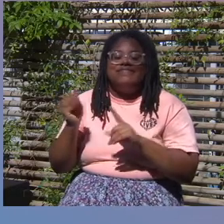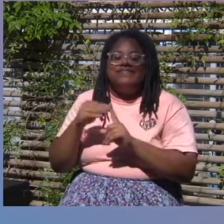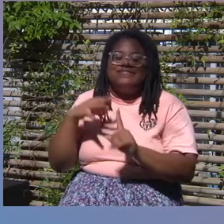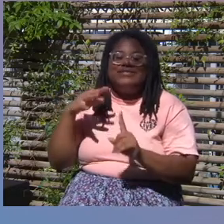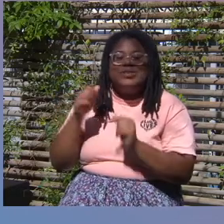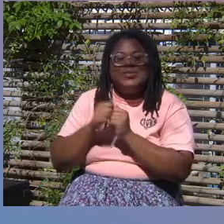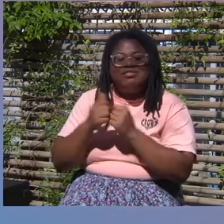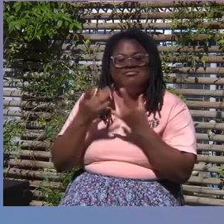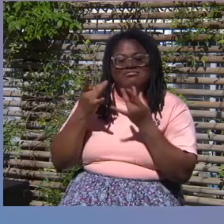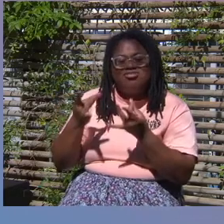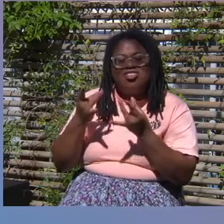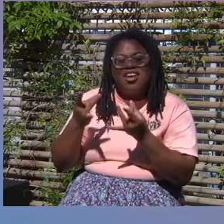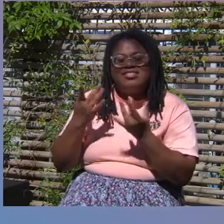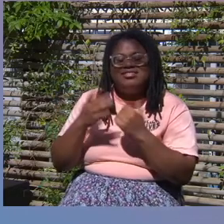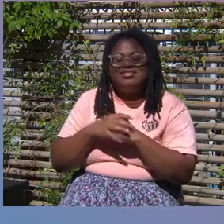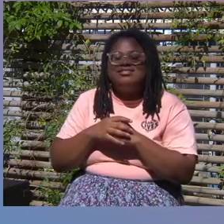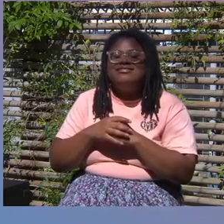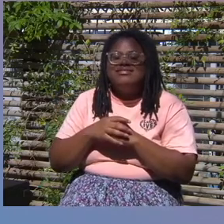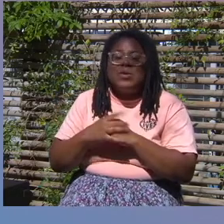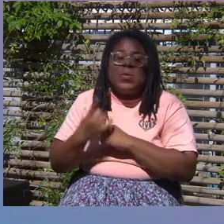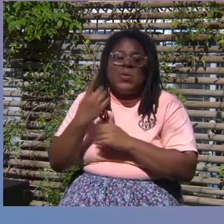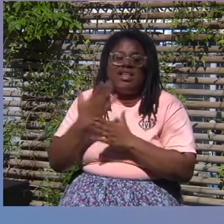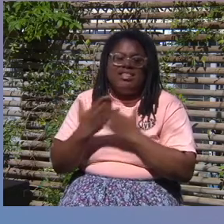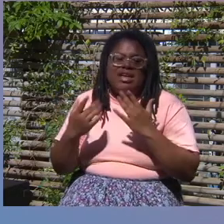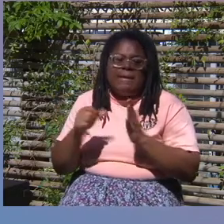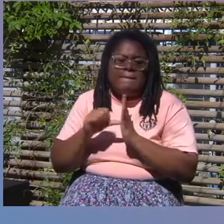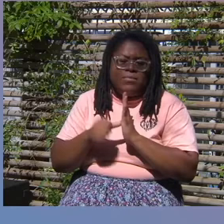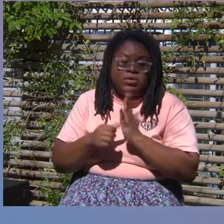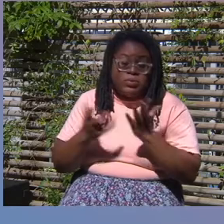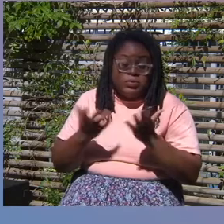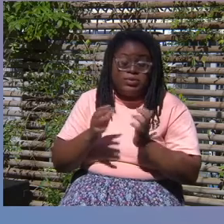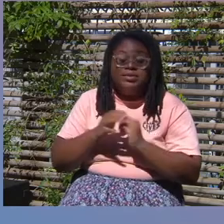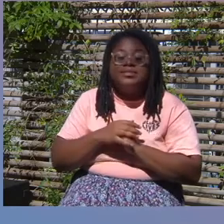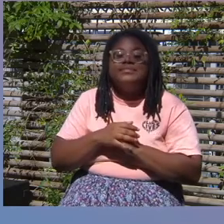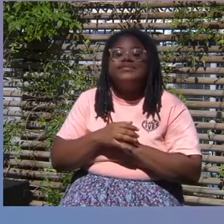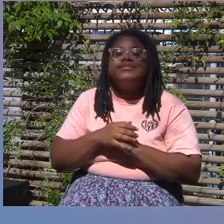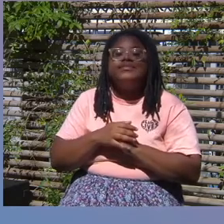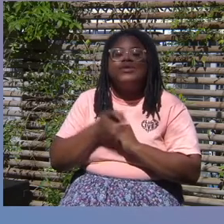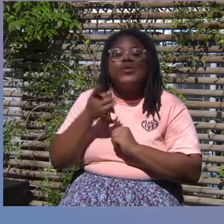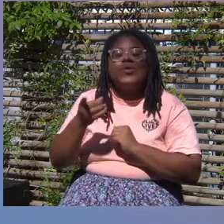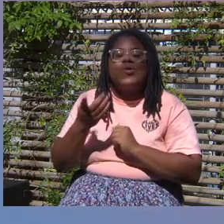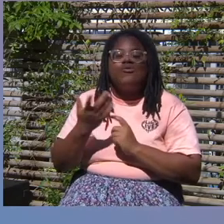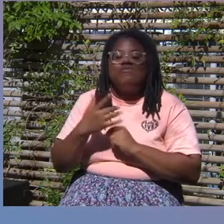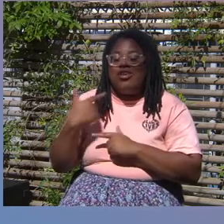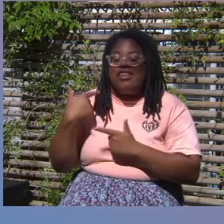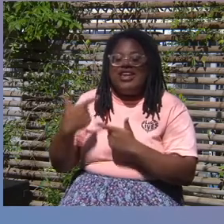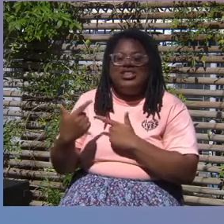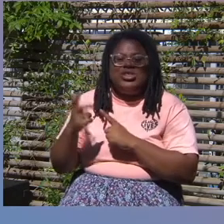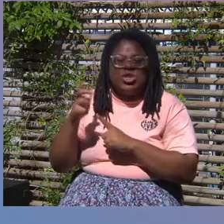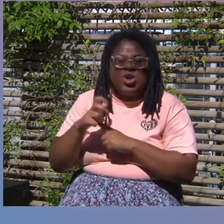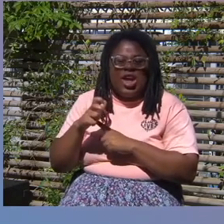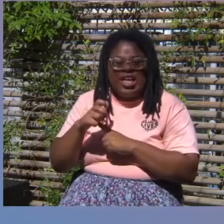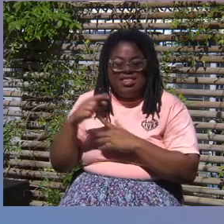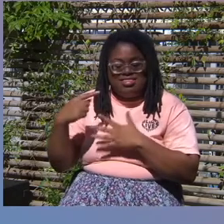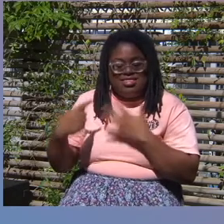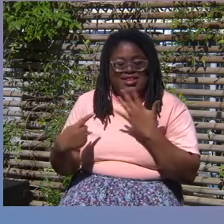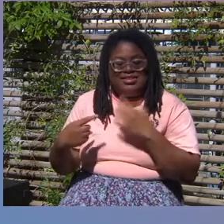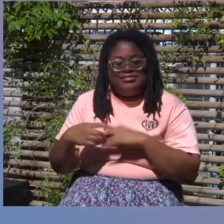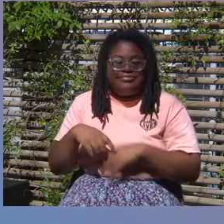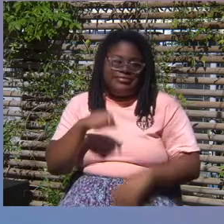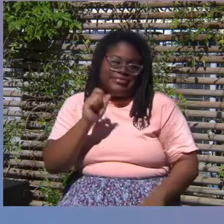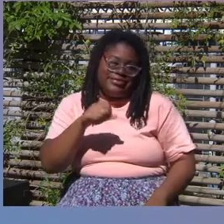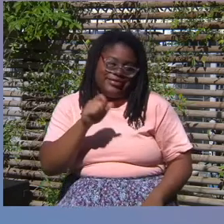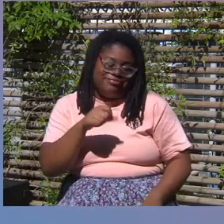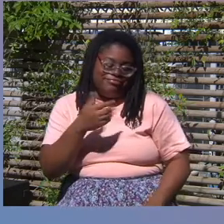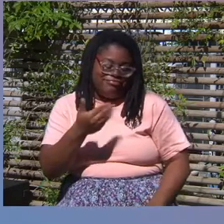with grace and dignity. One of the things that I'm most impressed by is, you know, you're a legend, an icon, you're all the things, right? Working